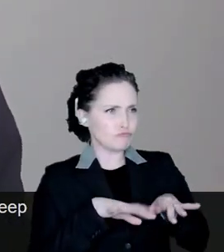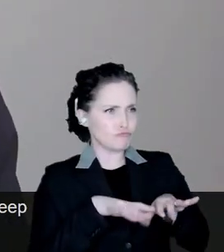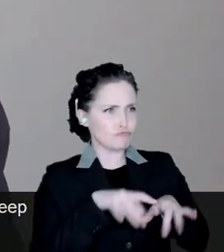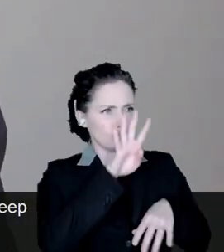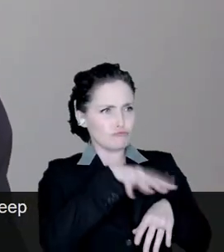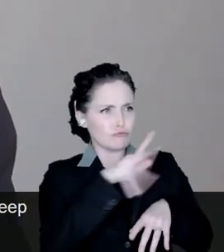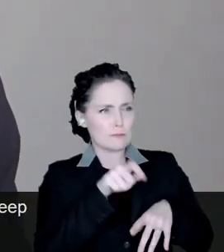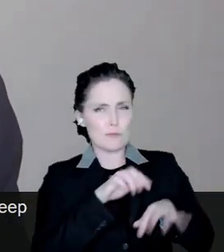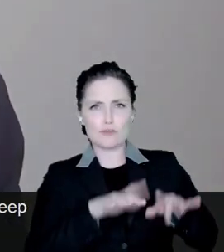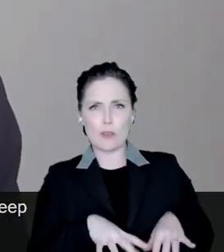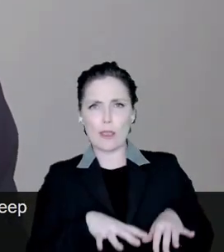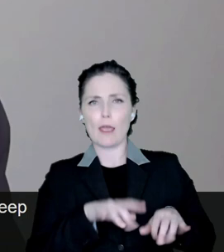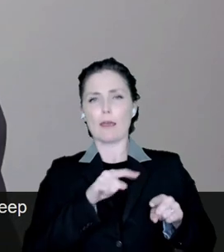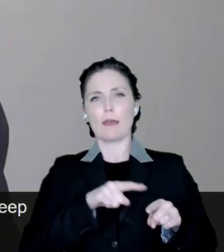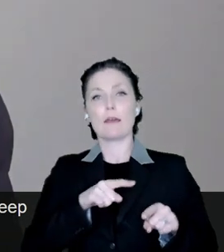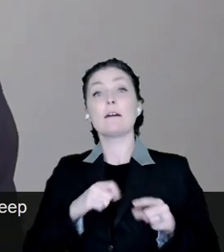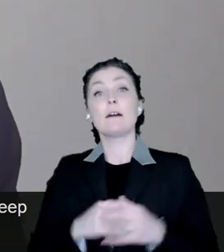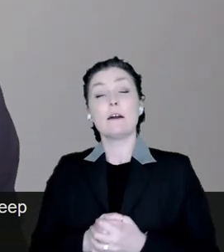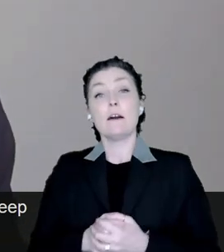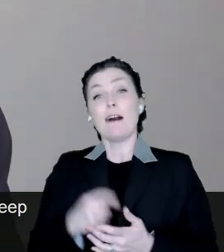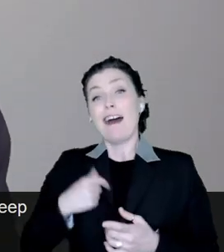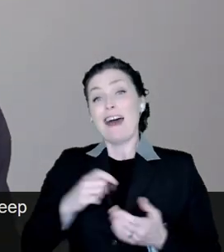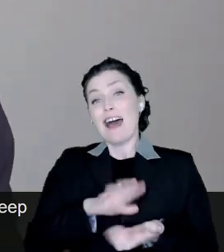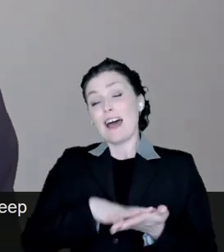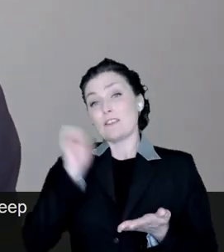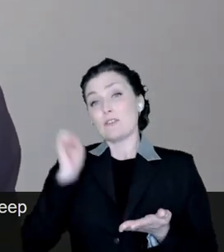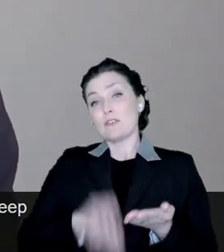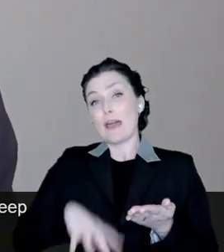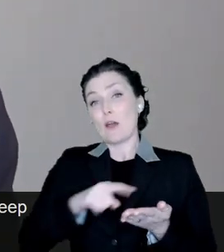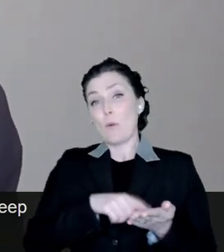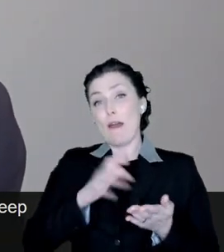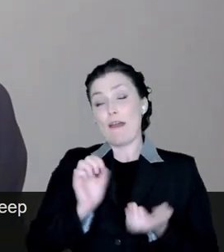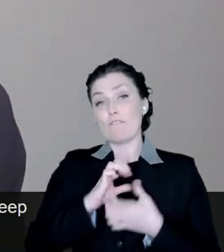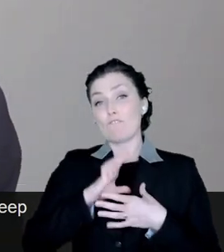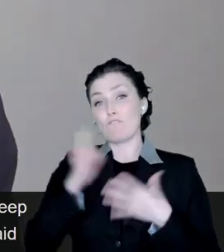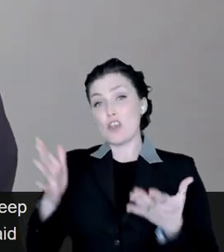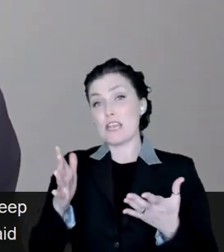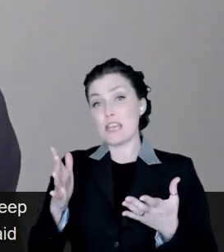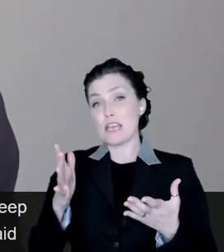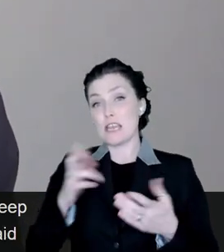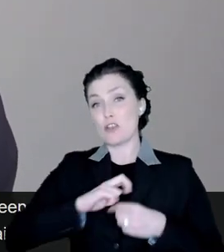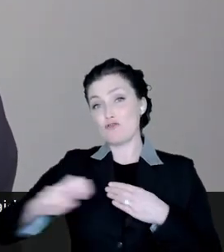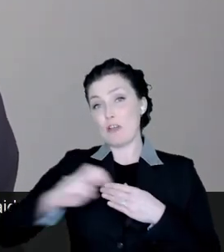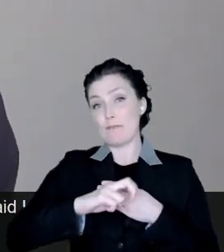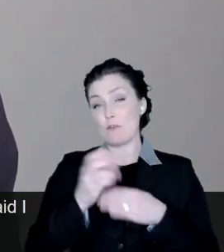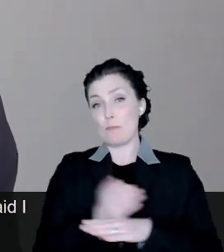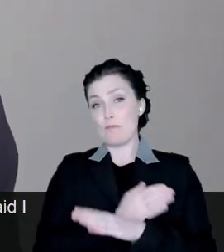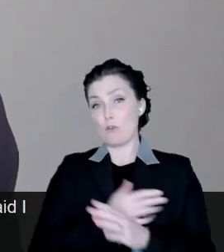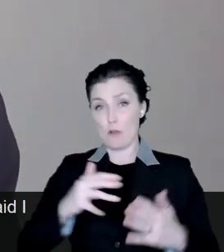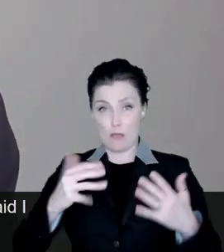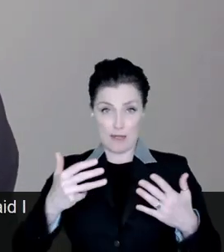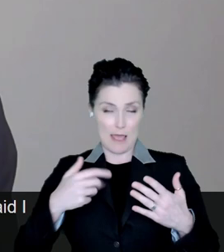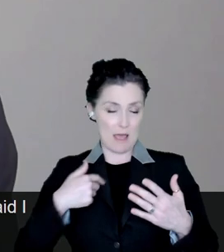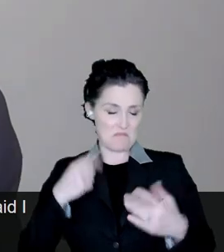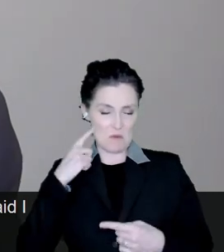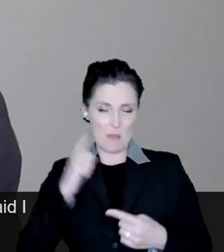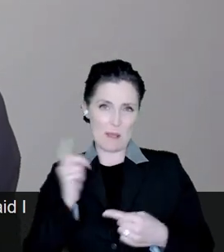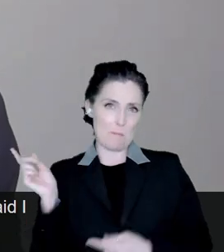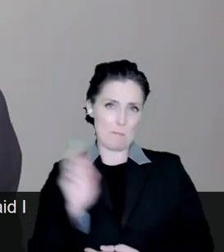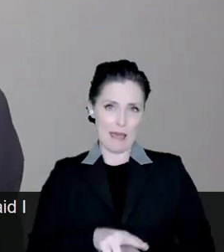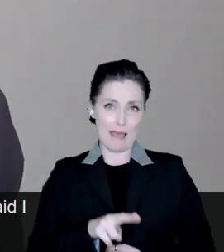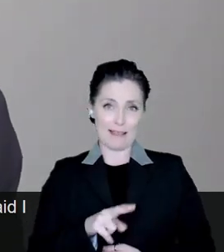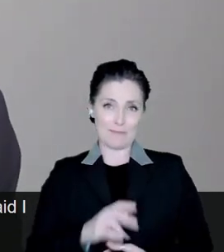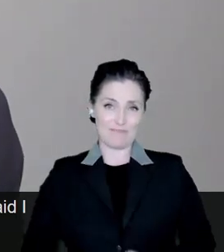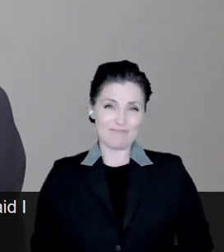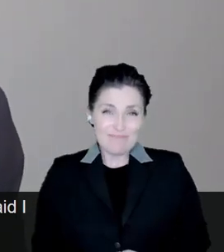away free travel for older people before 9 a.m. And I'm afraid I don't think I can bring it back before 9 a.m. That's the bad news, I'm afraid.